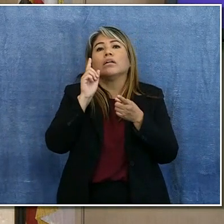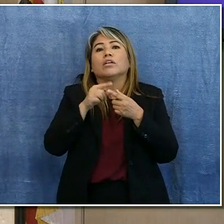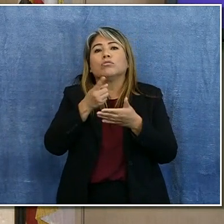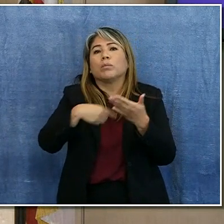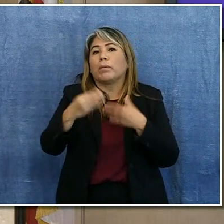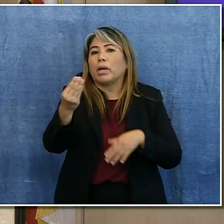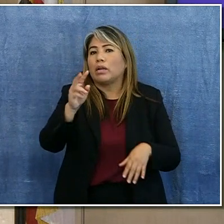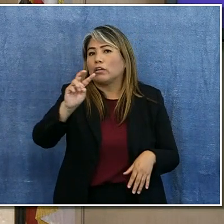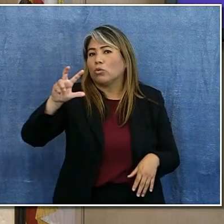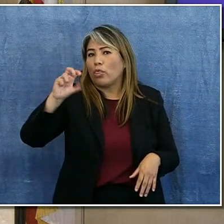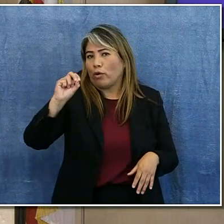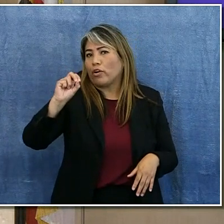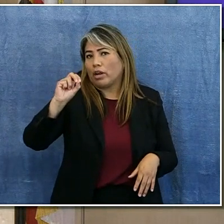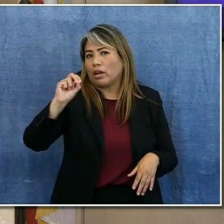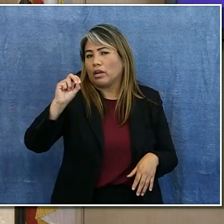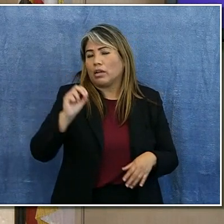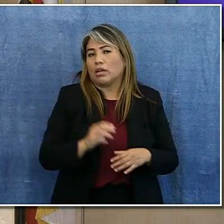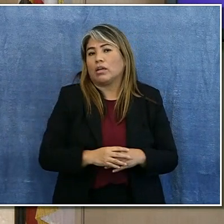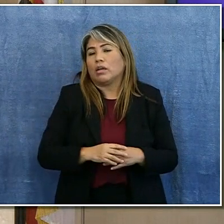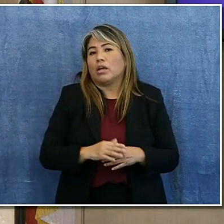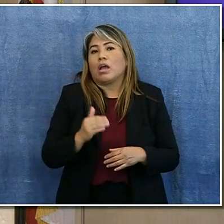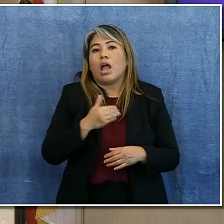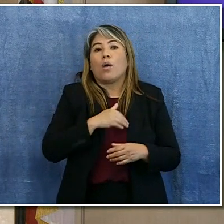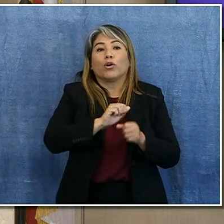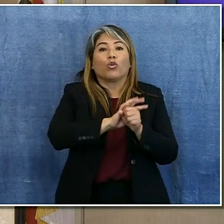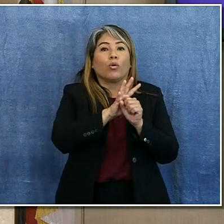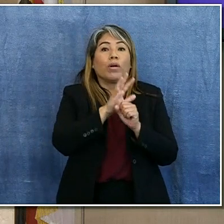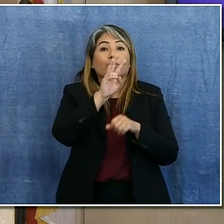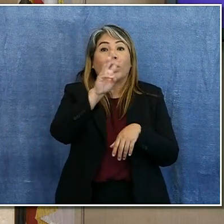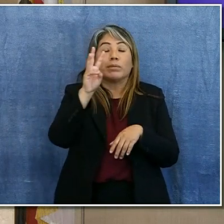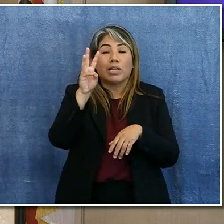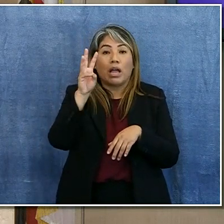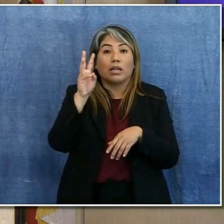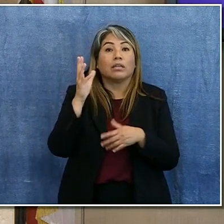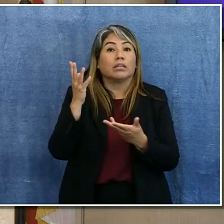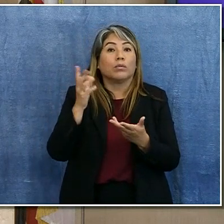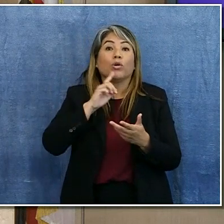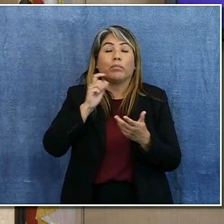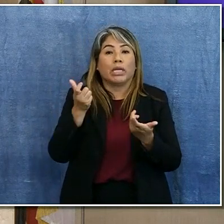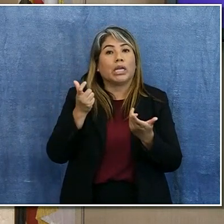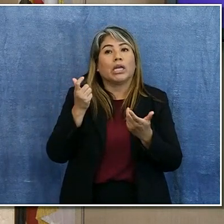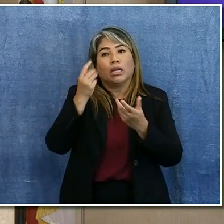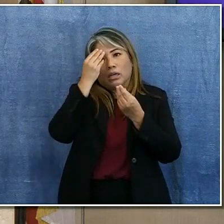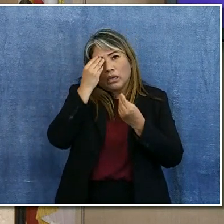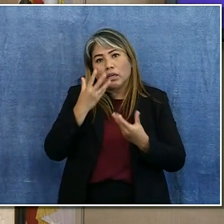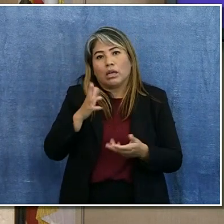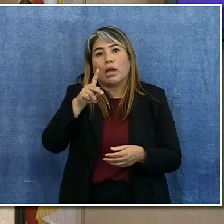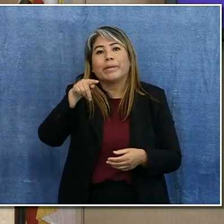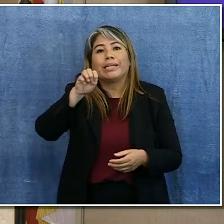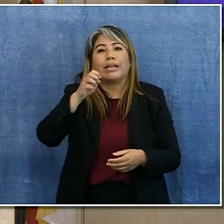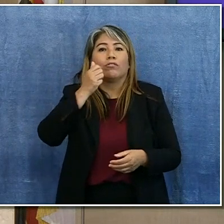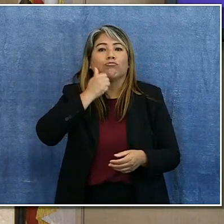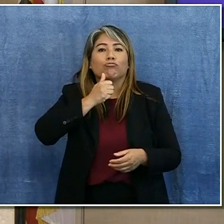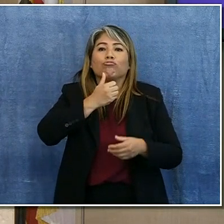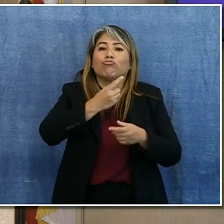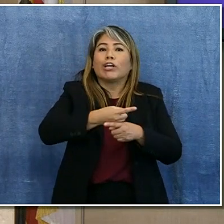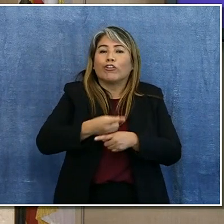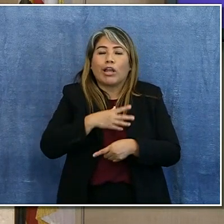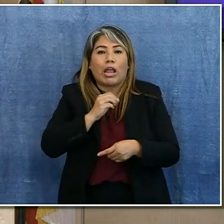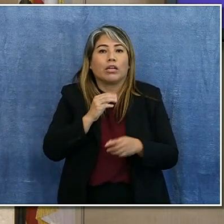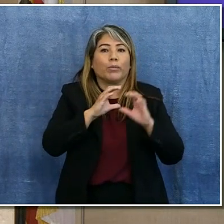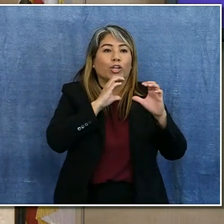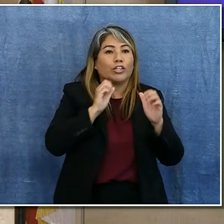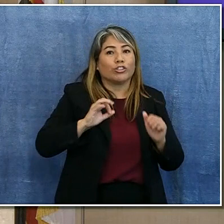at 2:30. However, our coronavirus website will be updated regularly, and our communications staff